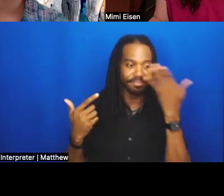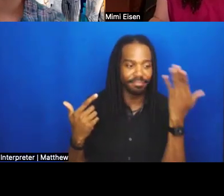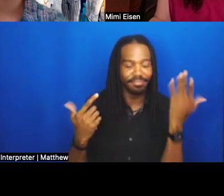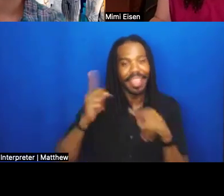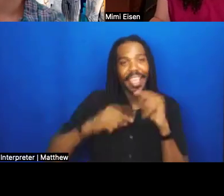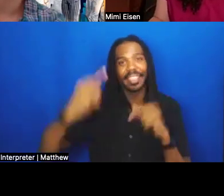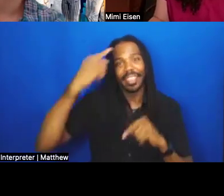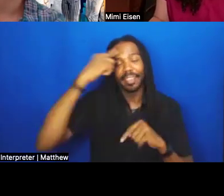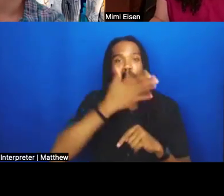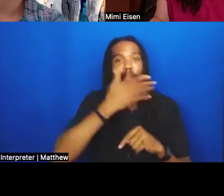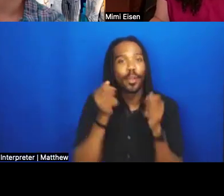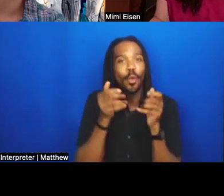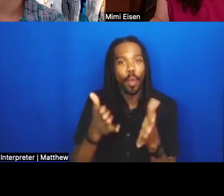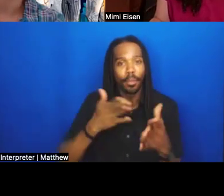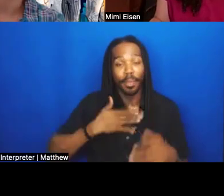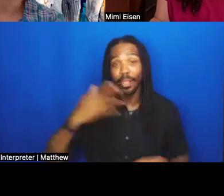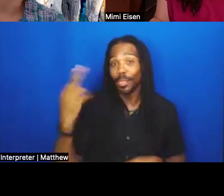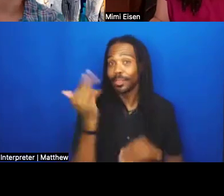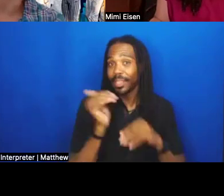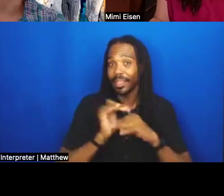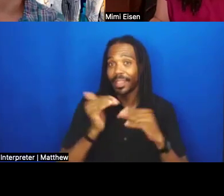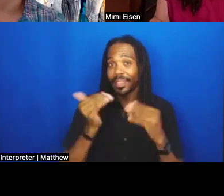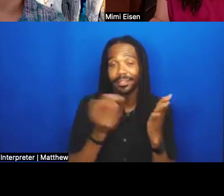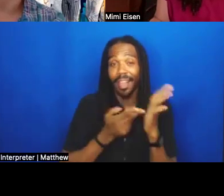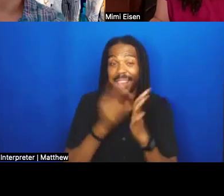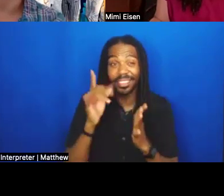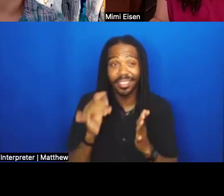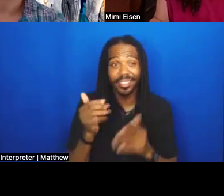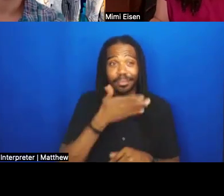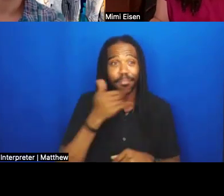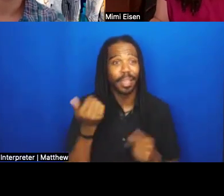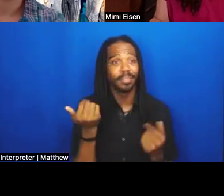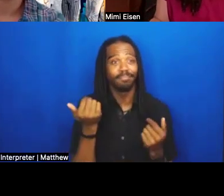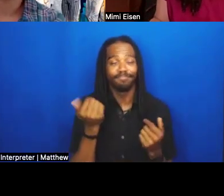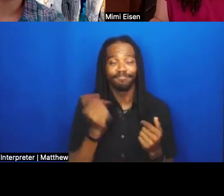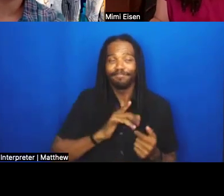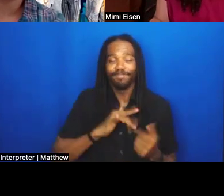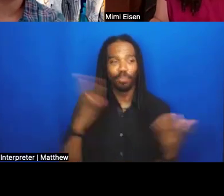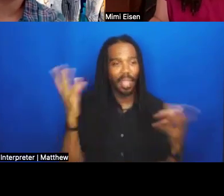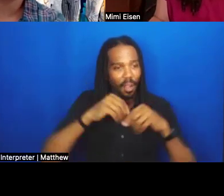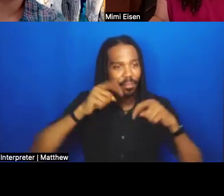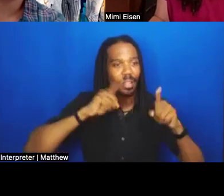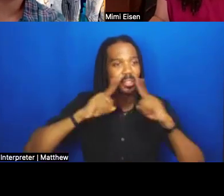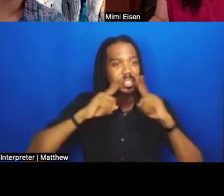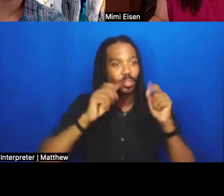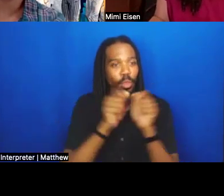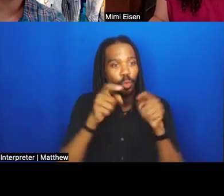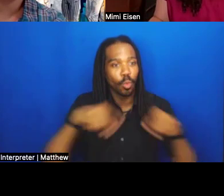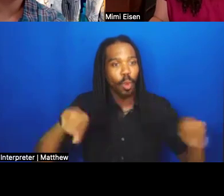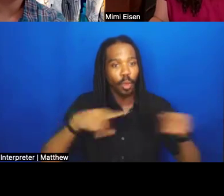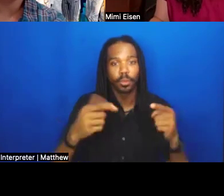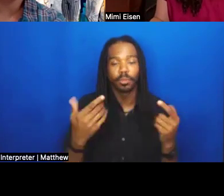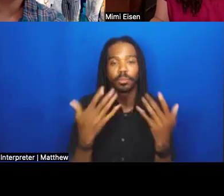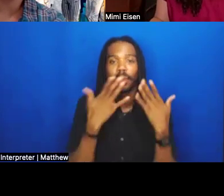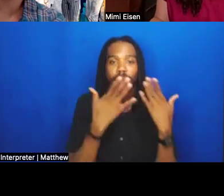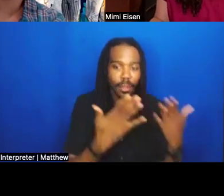to spend a Thursday night. Honestly, it was great to be in this conversation with y'all. I want to thank